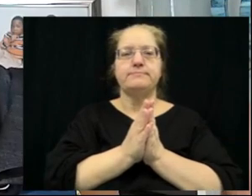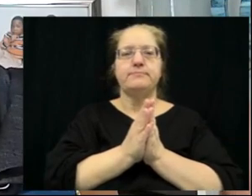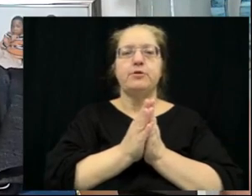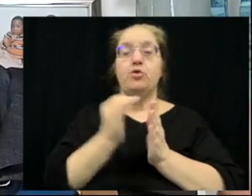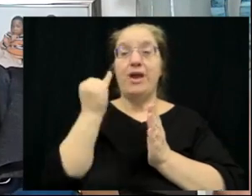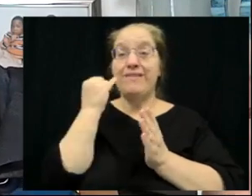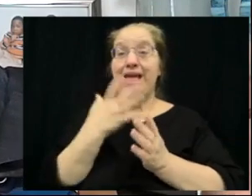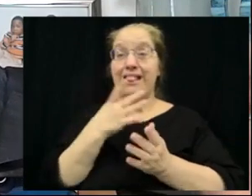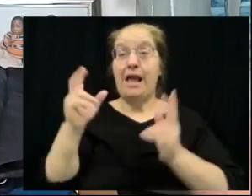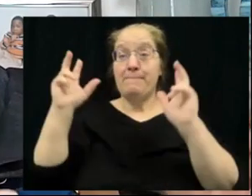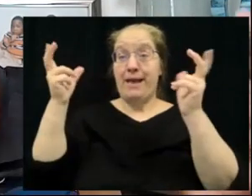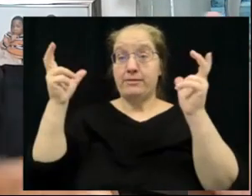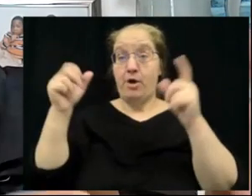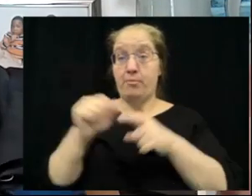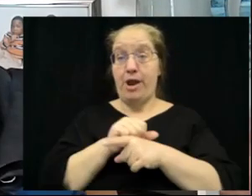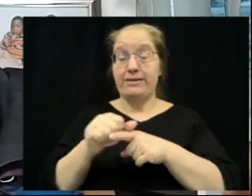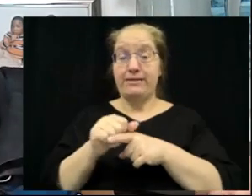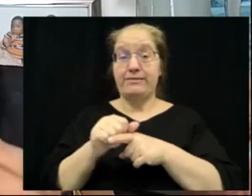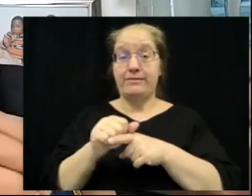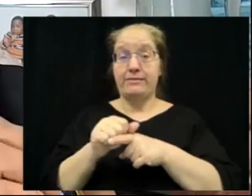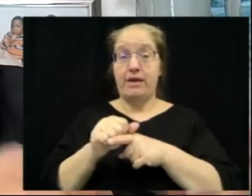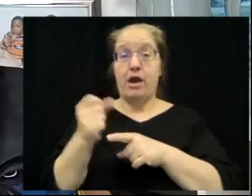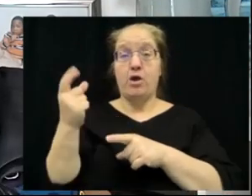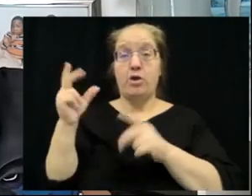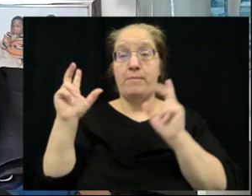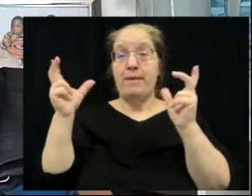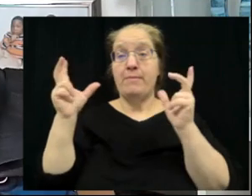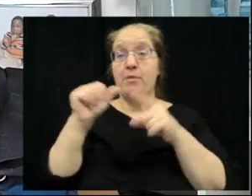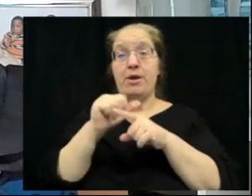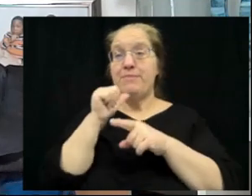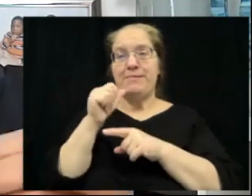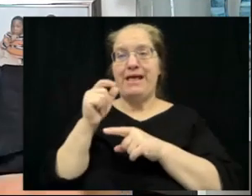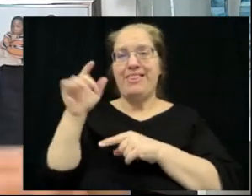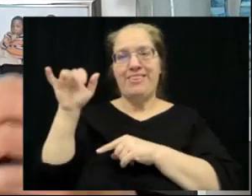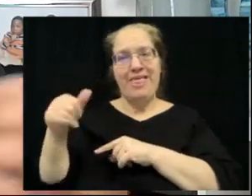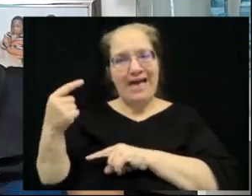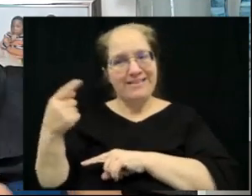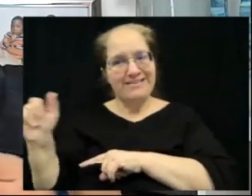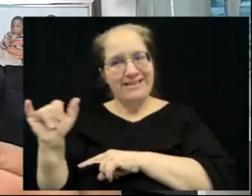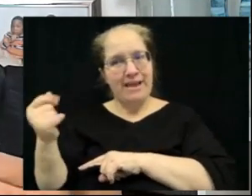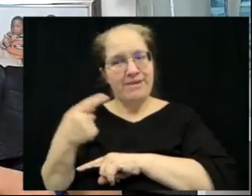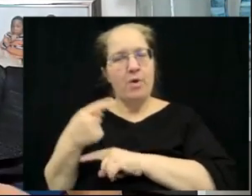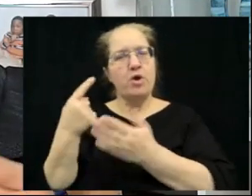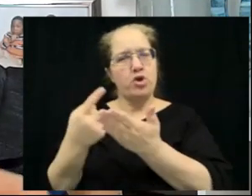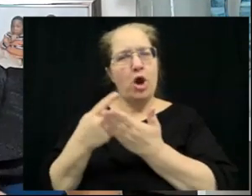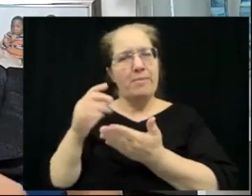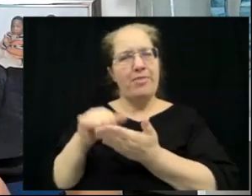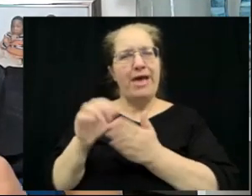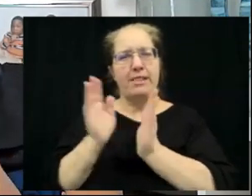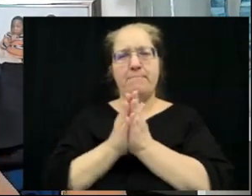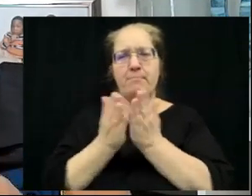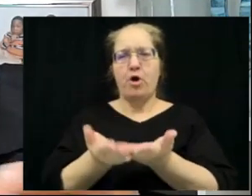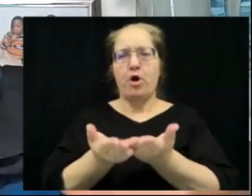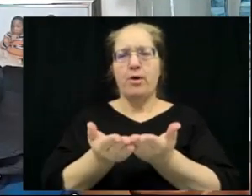basketball practice, even though basketball practice might not happen that day, we talk about this in the book about how